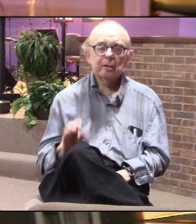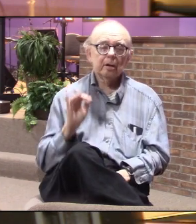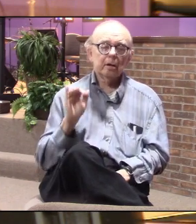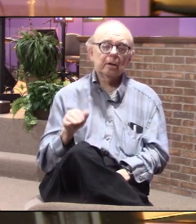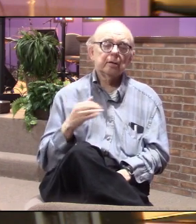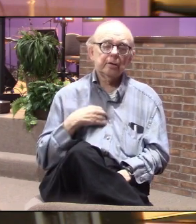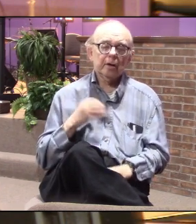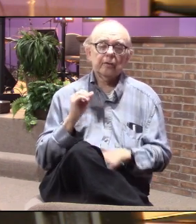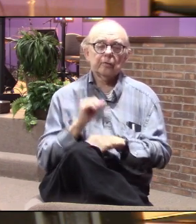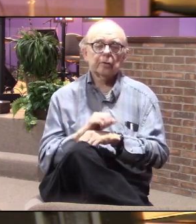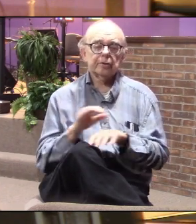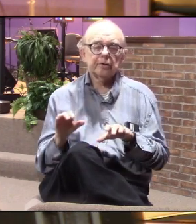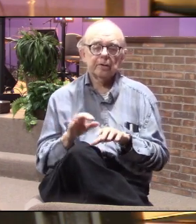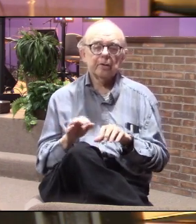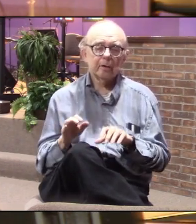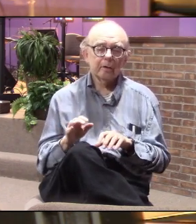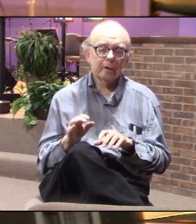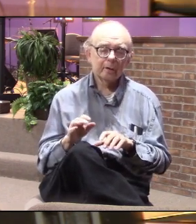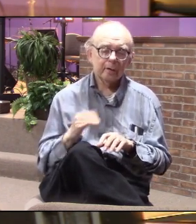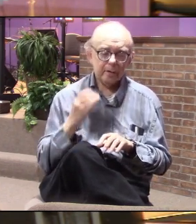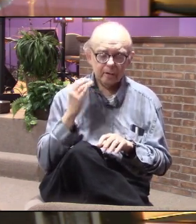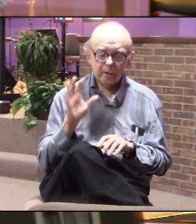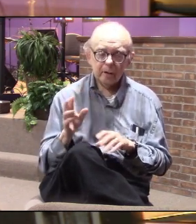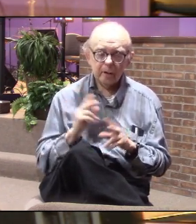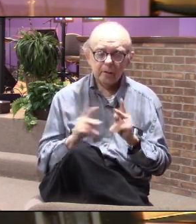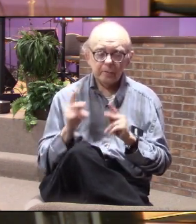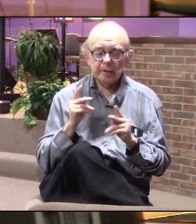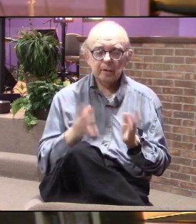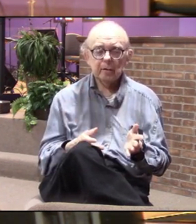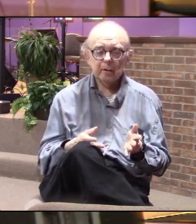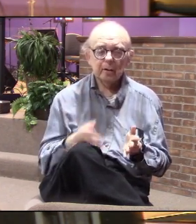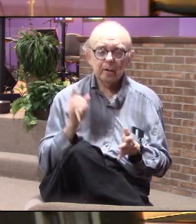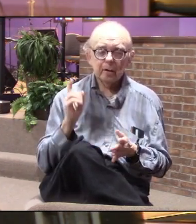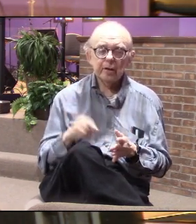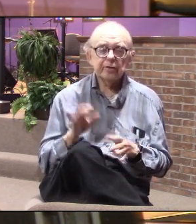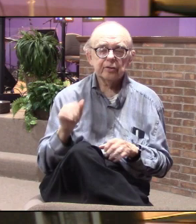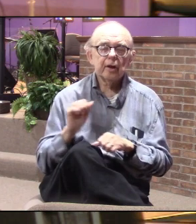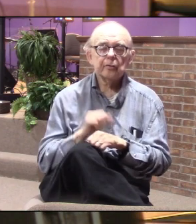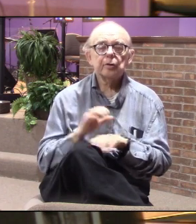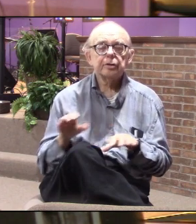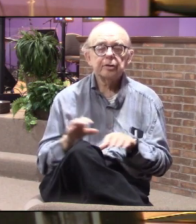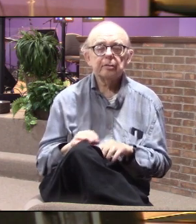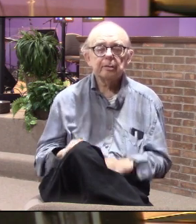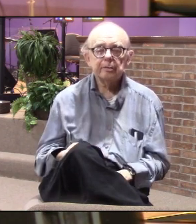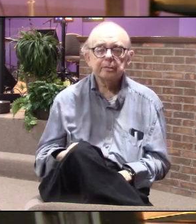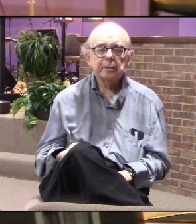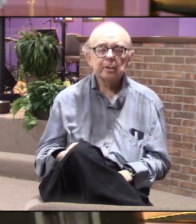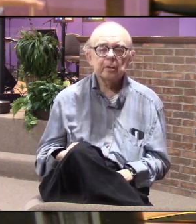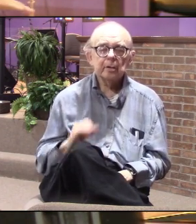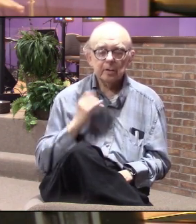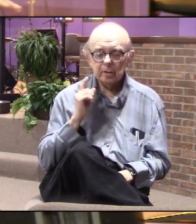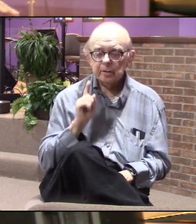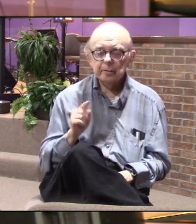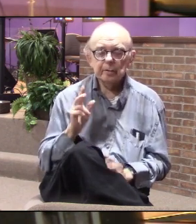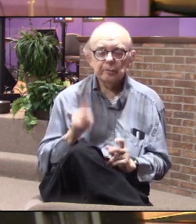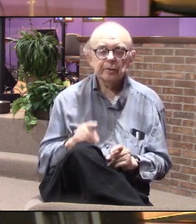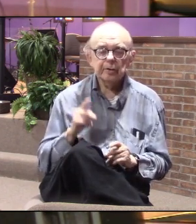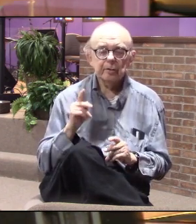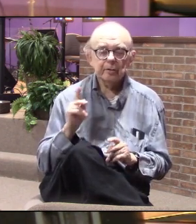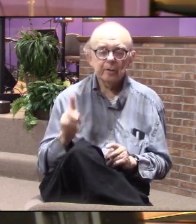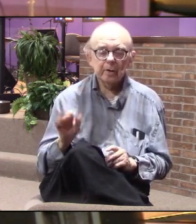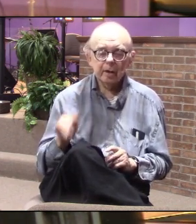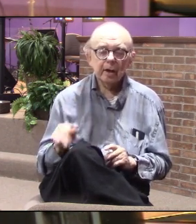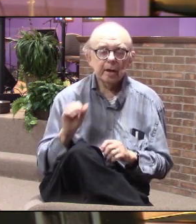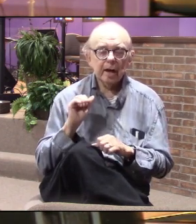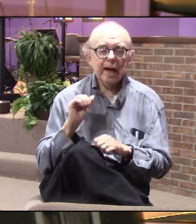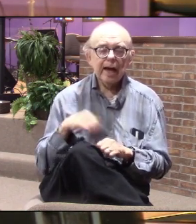have work to do. And if there's 5 people left, you still got work to do. If there's 1 person left, you've